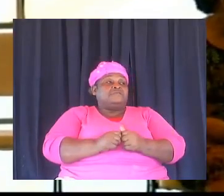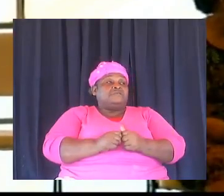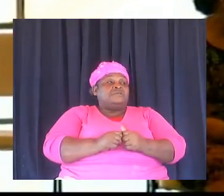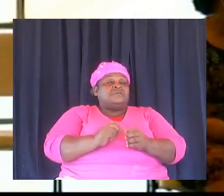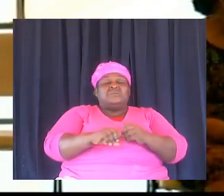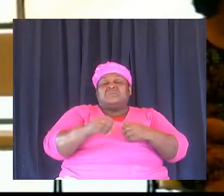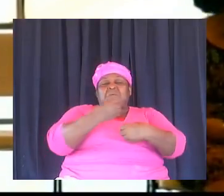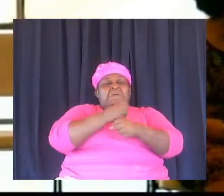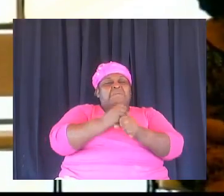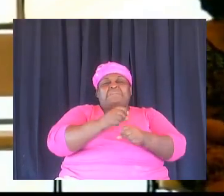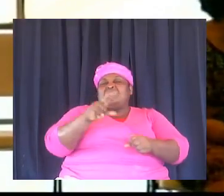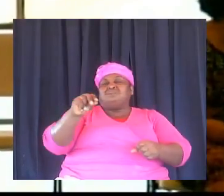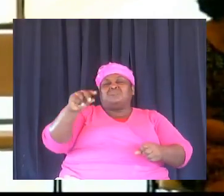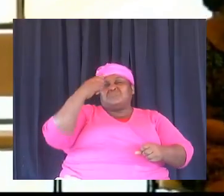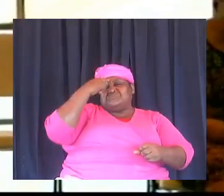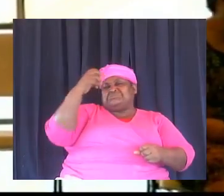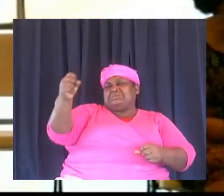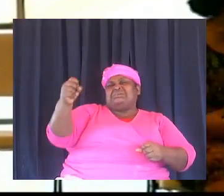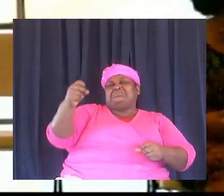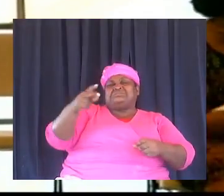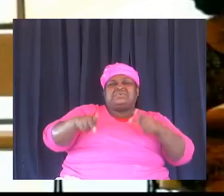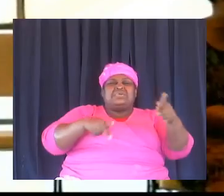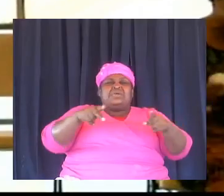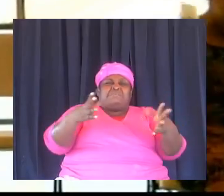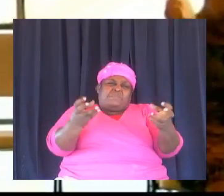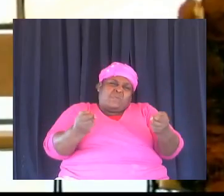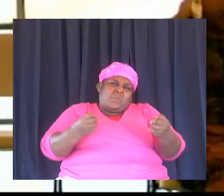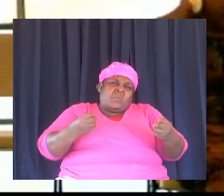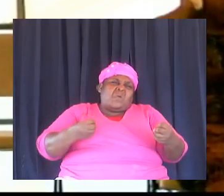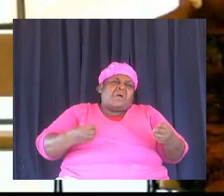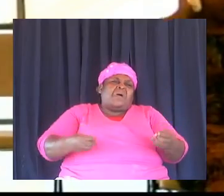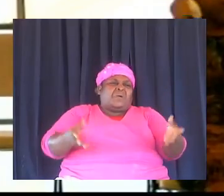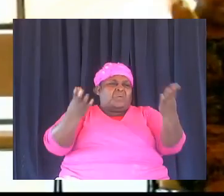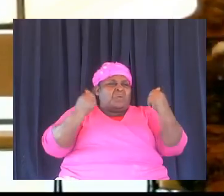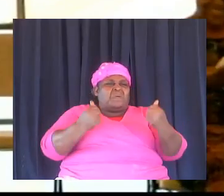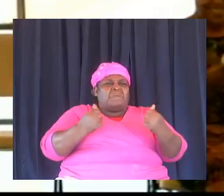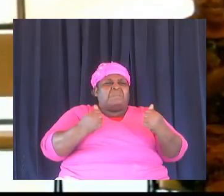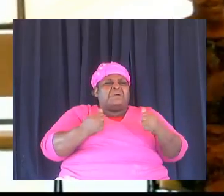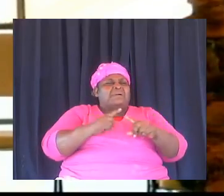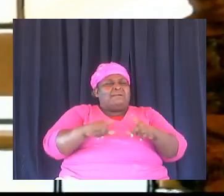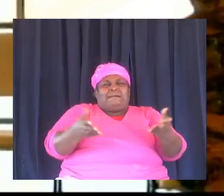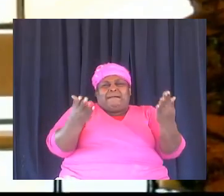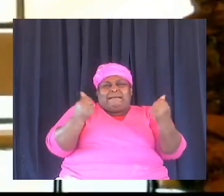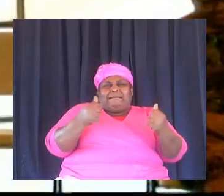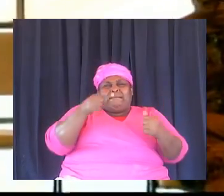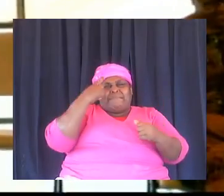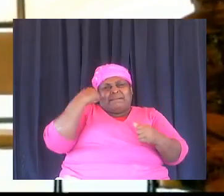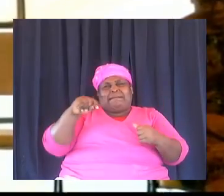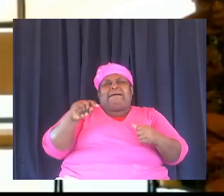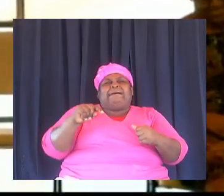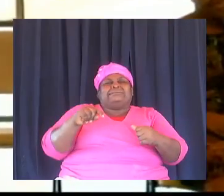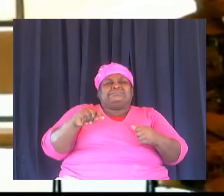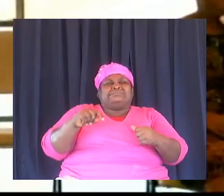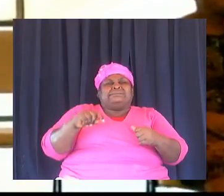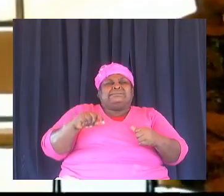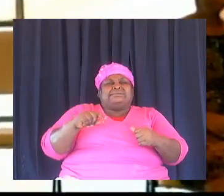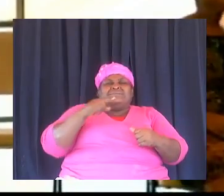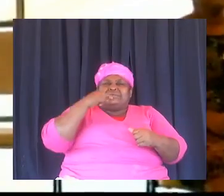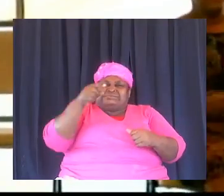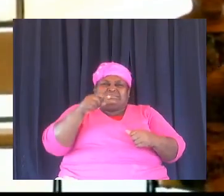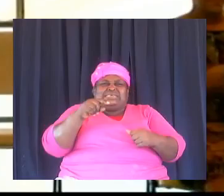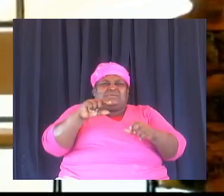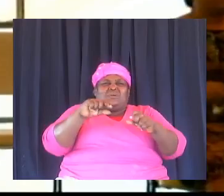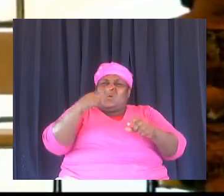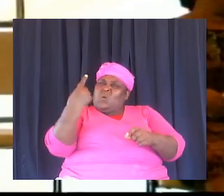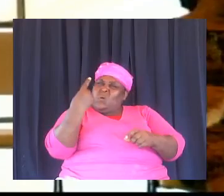sense. Folks want to come and, you know, can't get to come because we were rigid in sticking to the group. We did